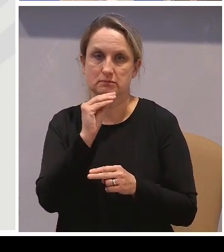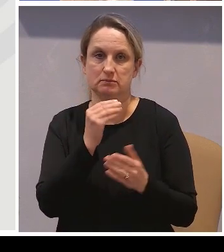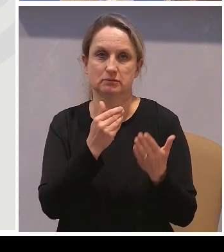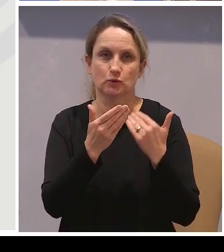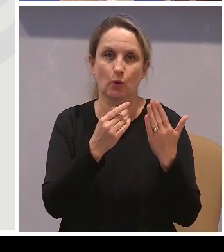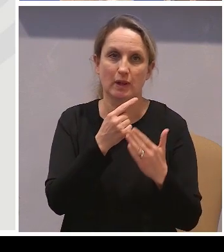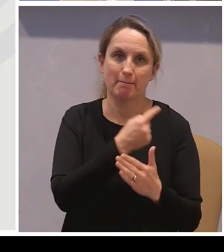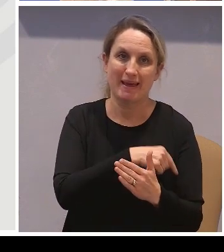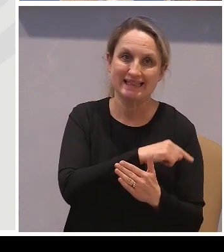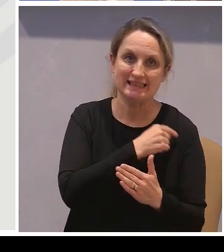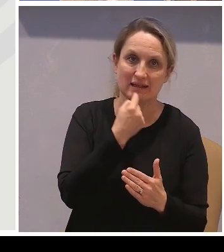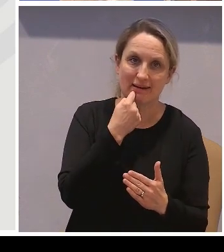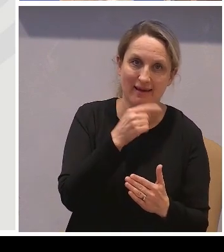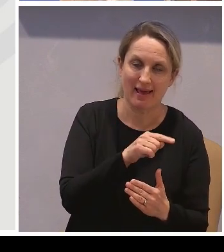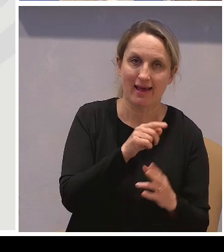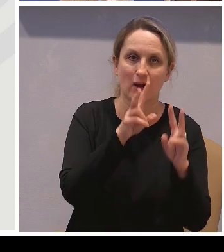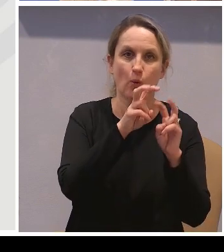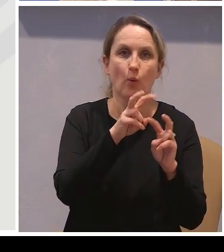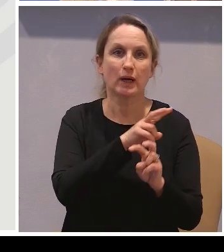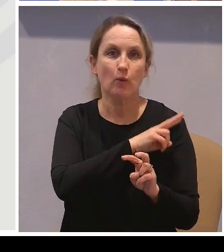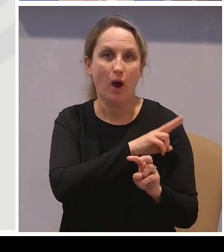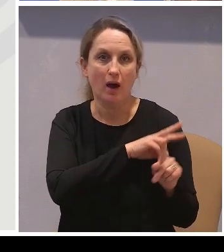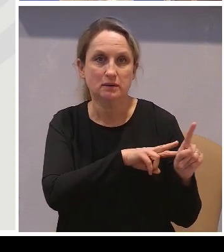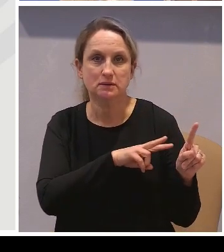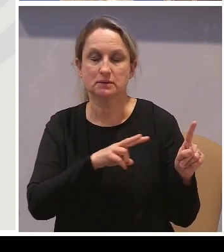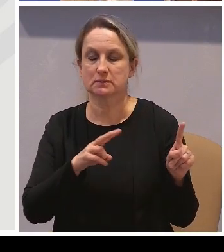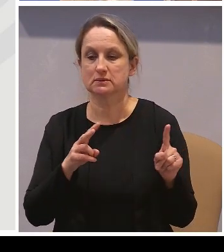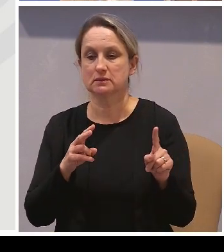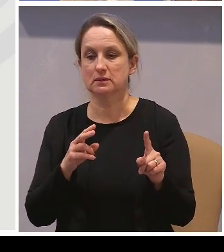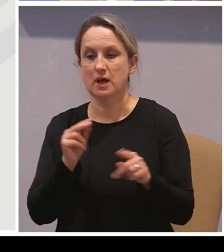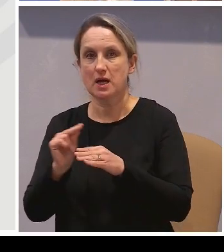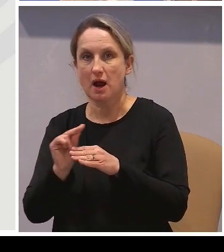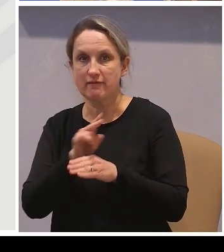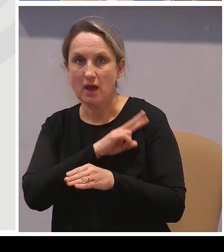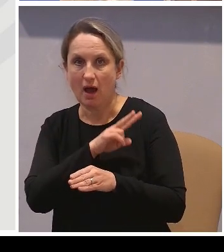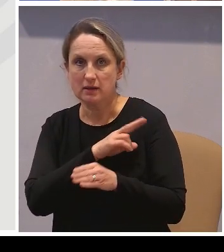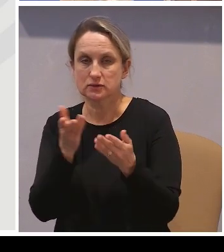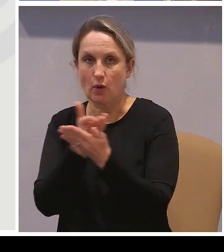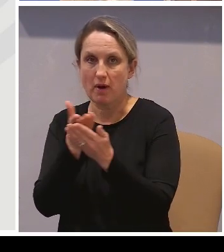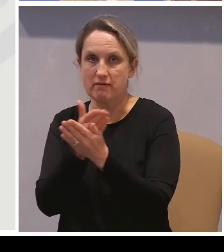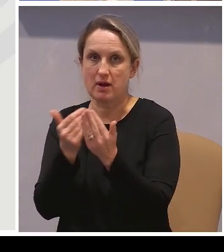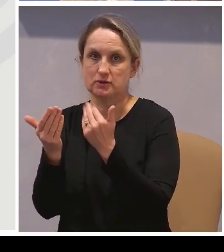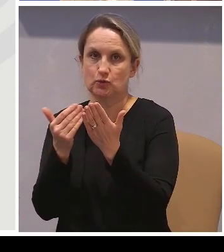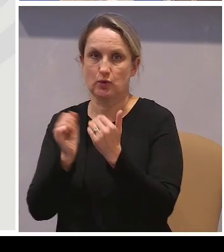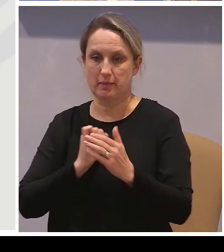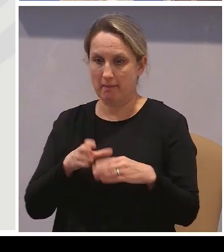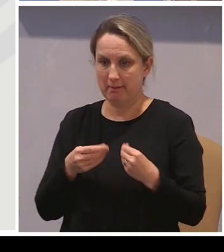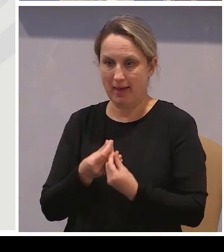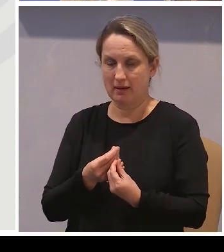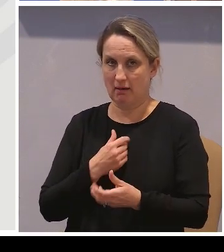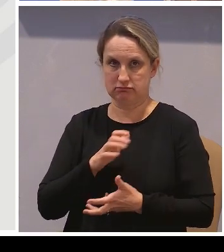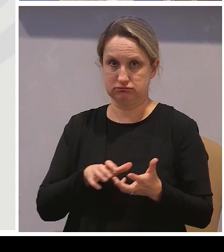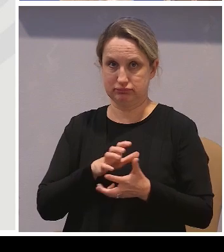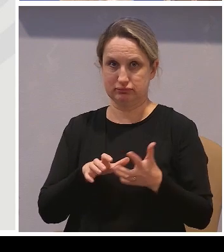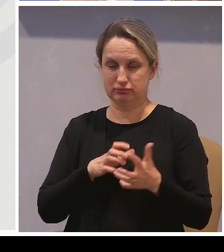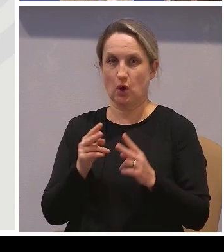with meditsiinilises the keeles selle doctor in uuringuarstiga, Estonia et üksinda perel who võib is olla tõesti in väga contact keerukas. with the Seda kontakti ei doctor who tohiks works on the kaotada, seda